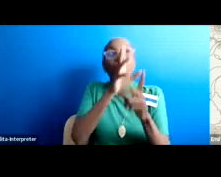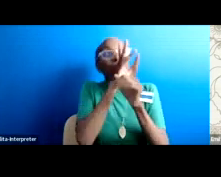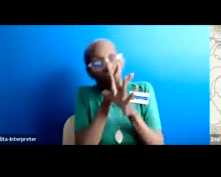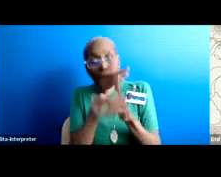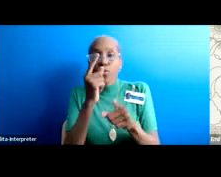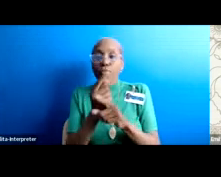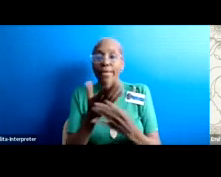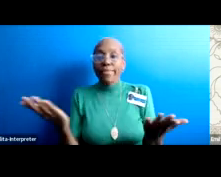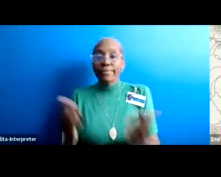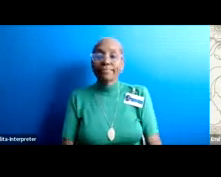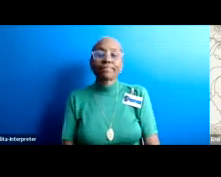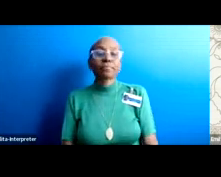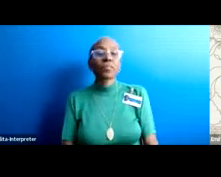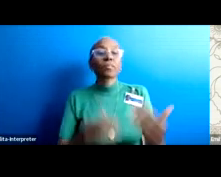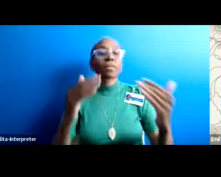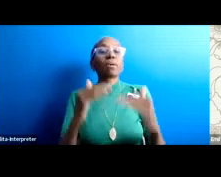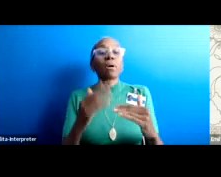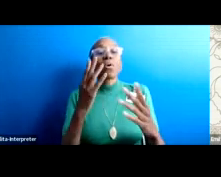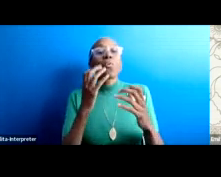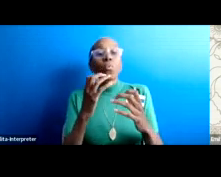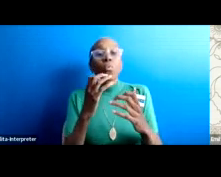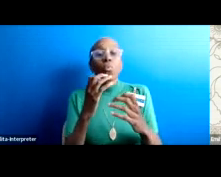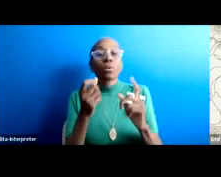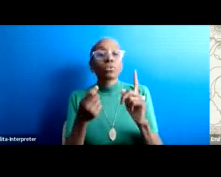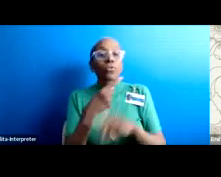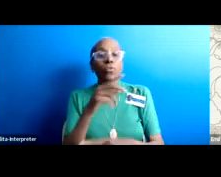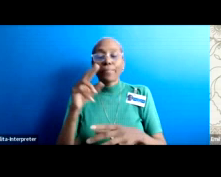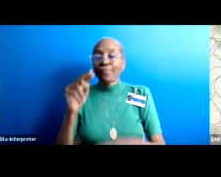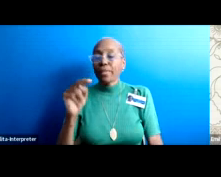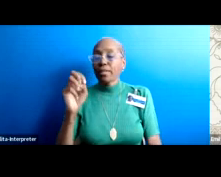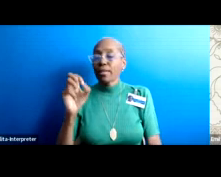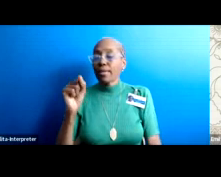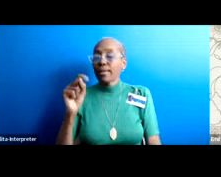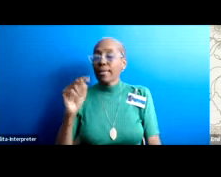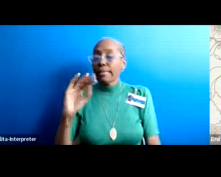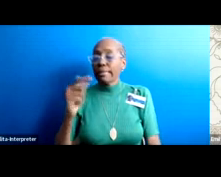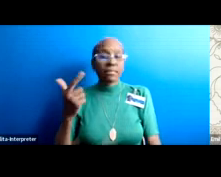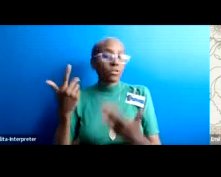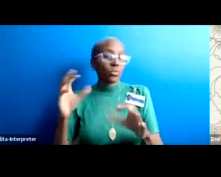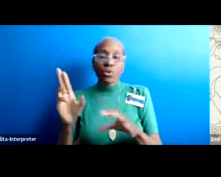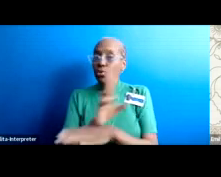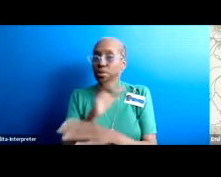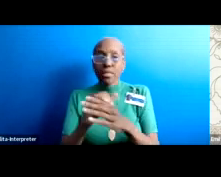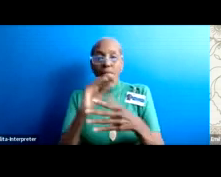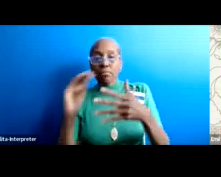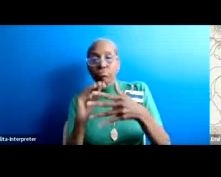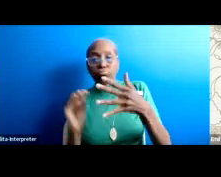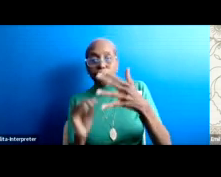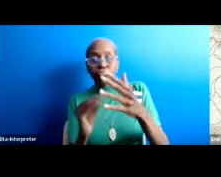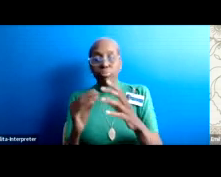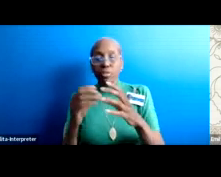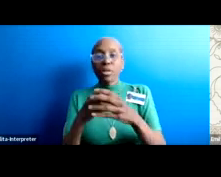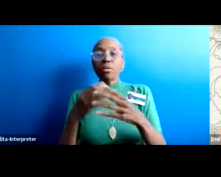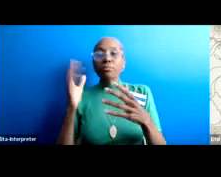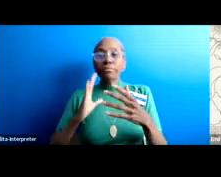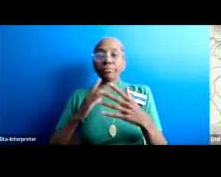thing. We also want to avoid nesting. One huge boo-boo that I used to do when I first